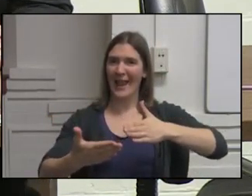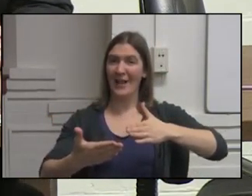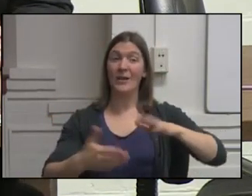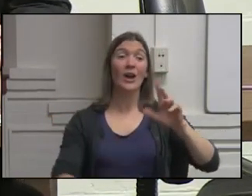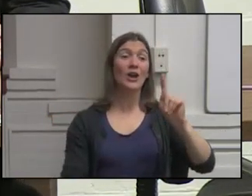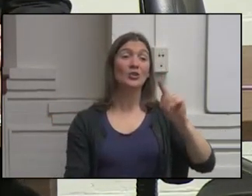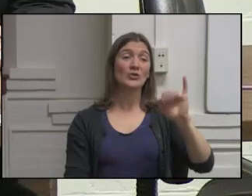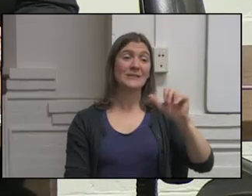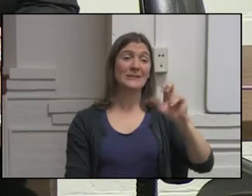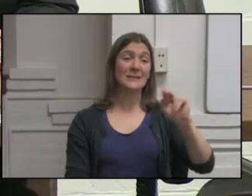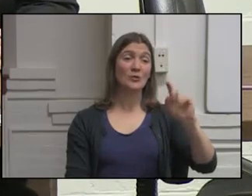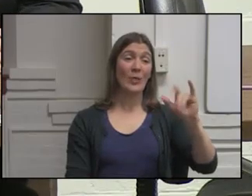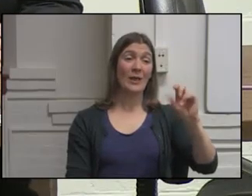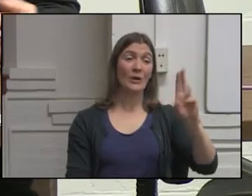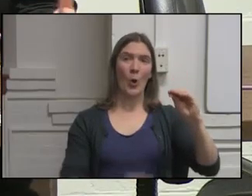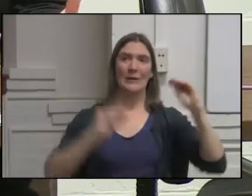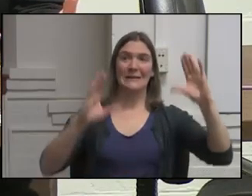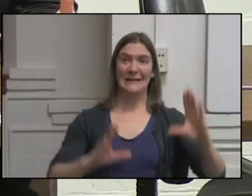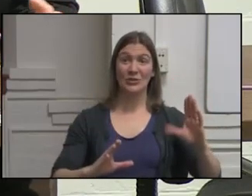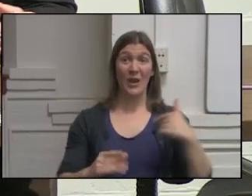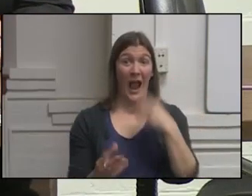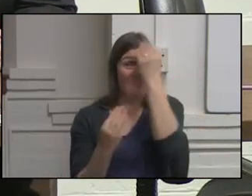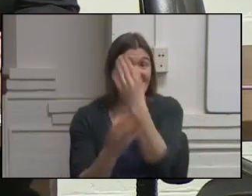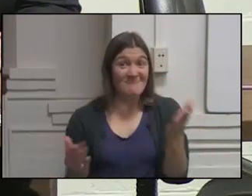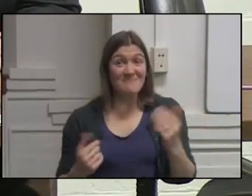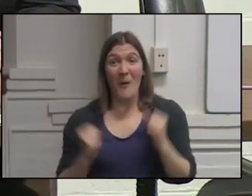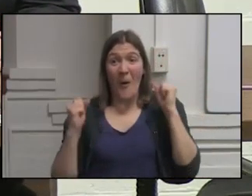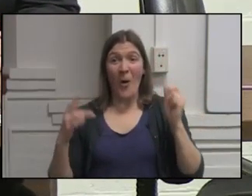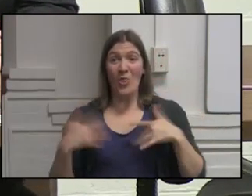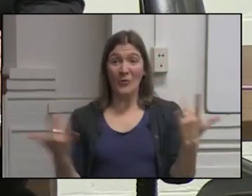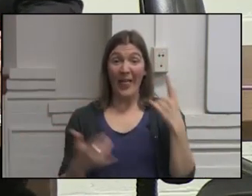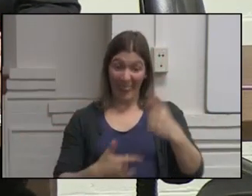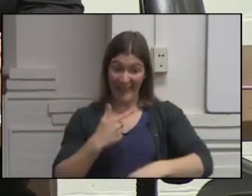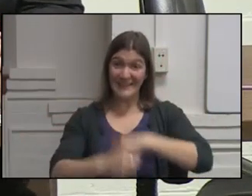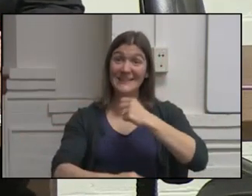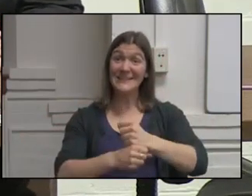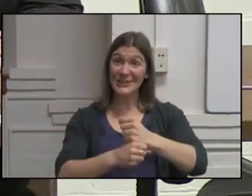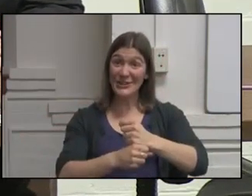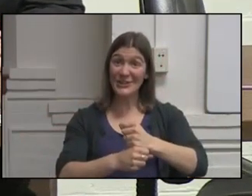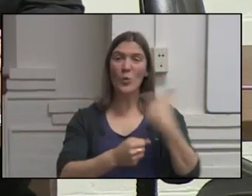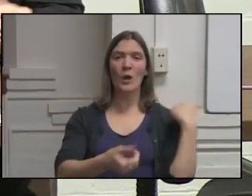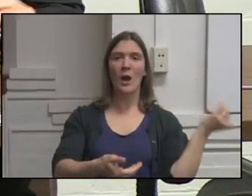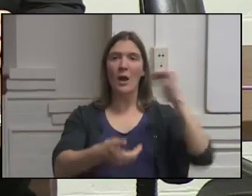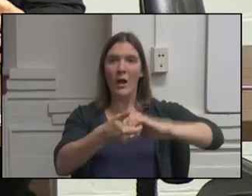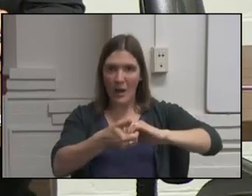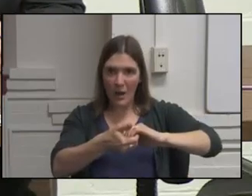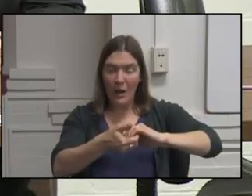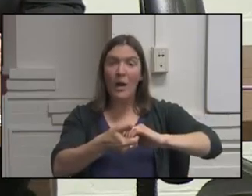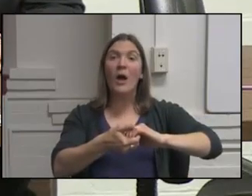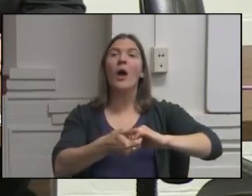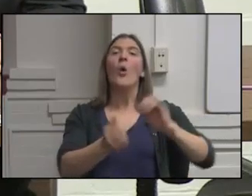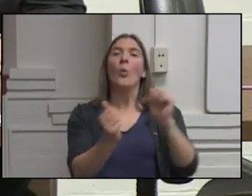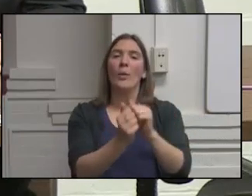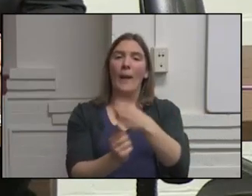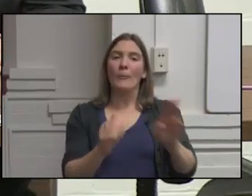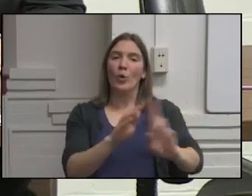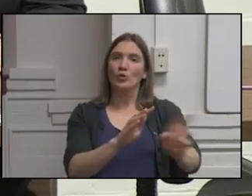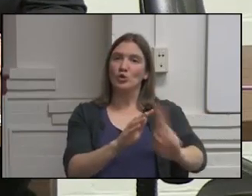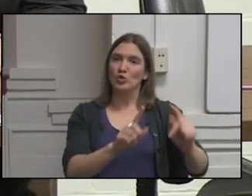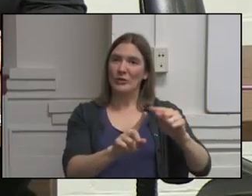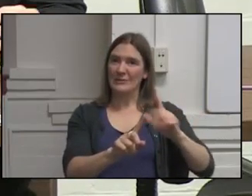is a teacher, and I'm proud to report that this year we are working hand over hand with the Brattleboro